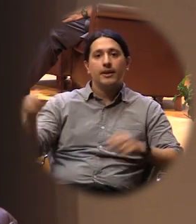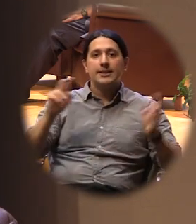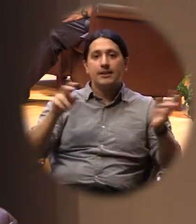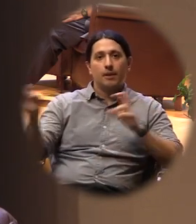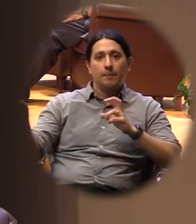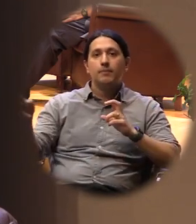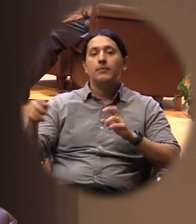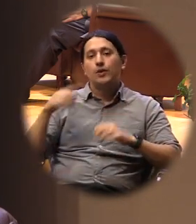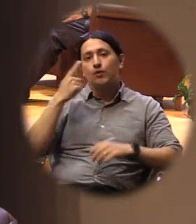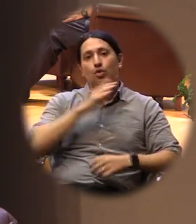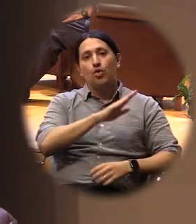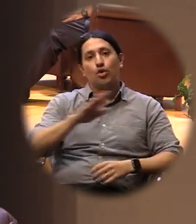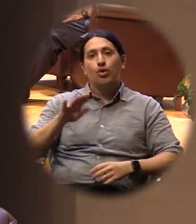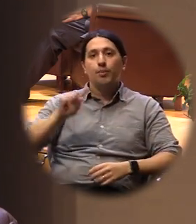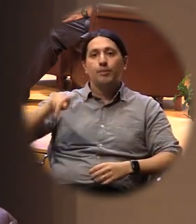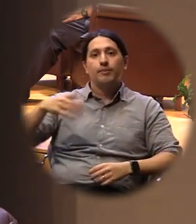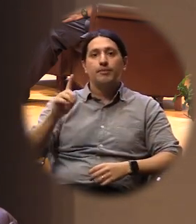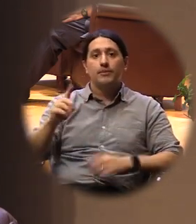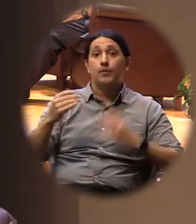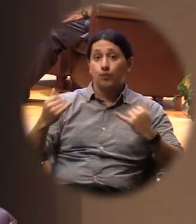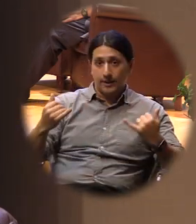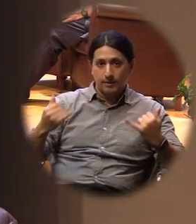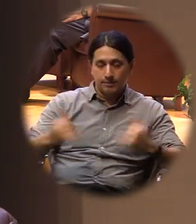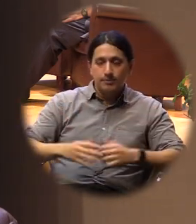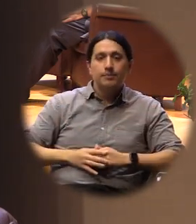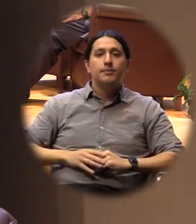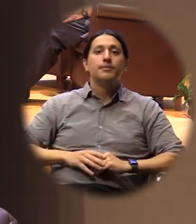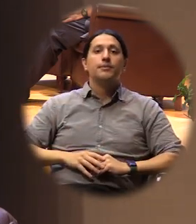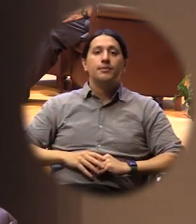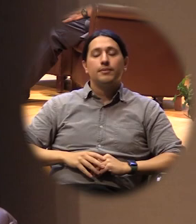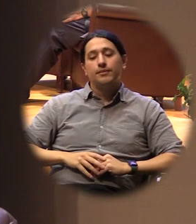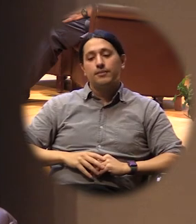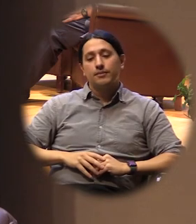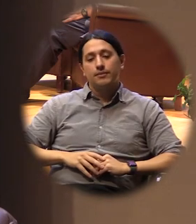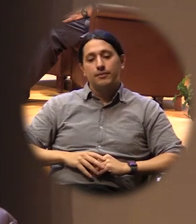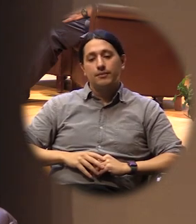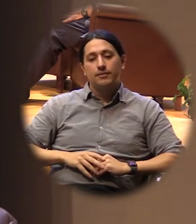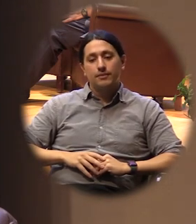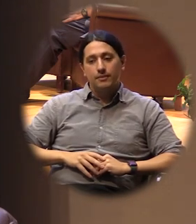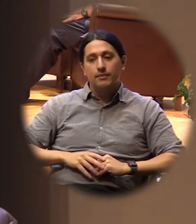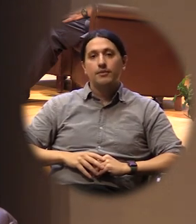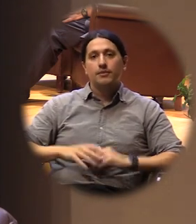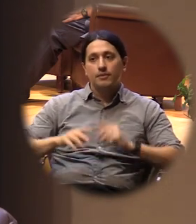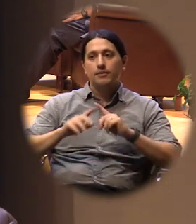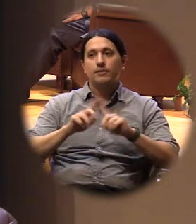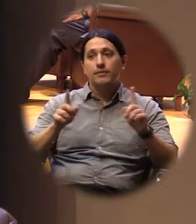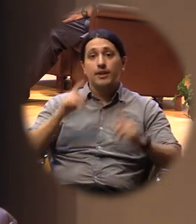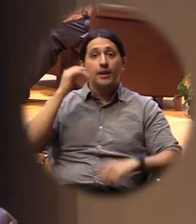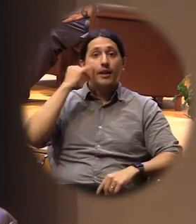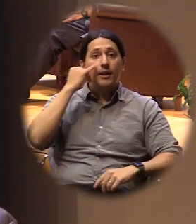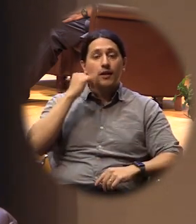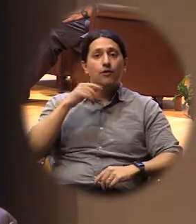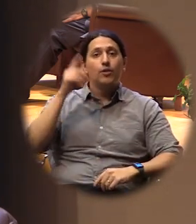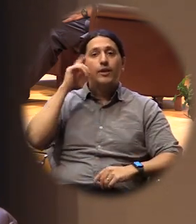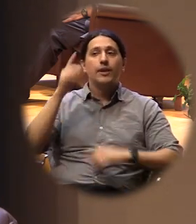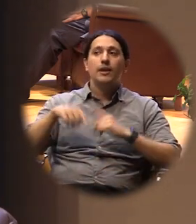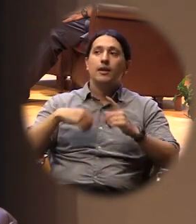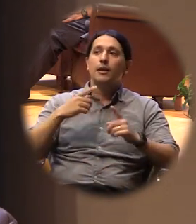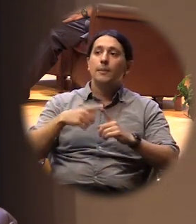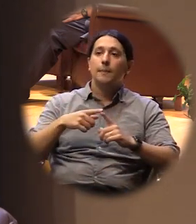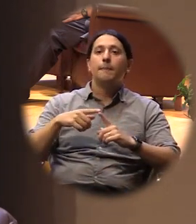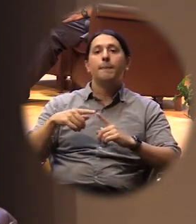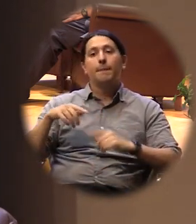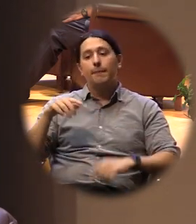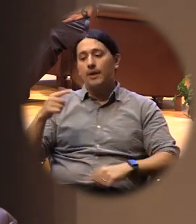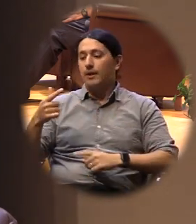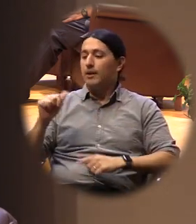for their PhDs right now. But if you think about, if you go back to Gazelle, what he